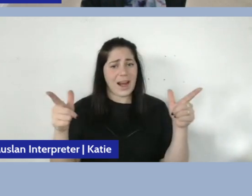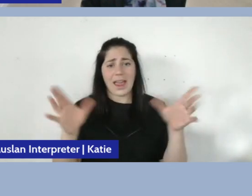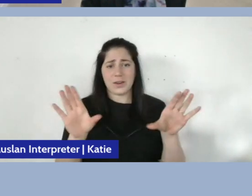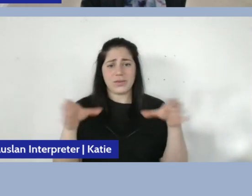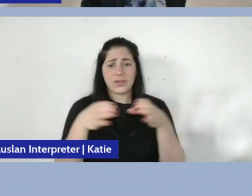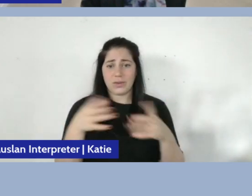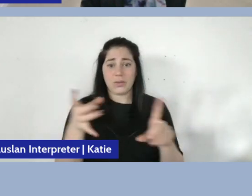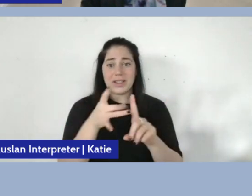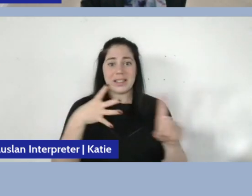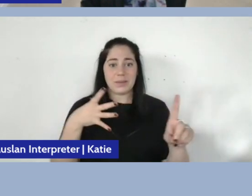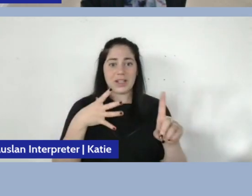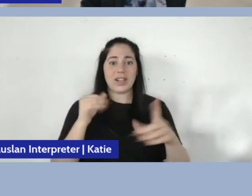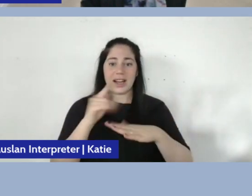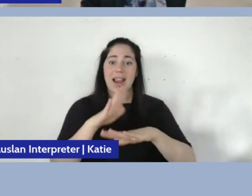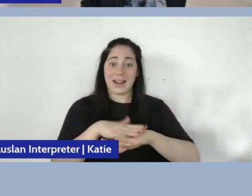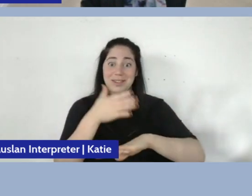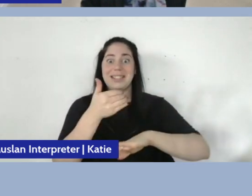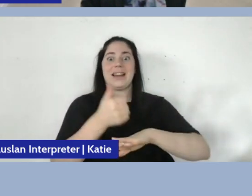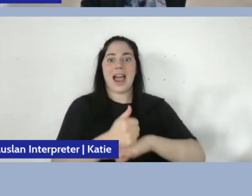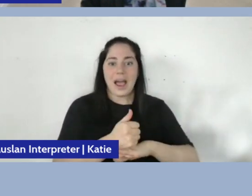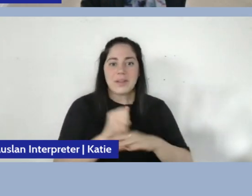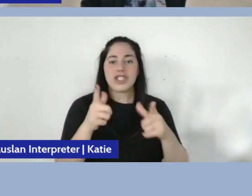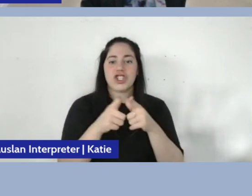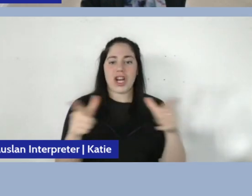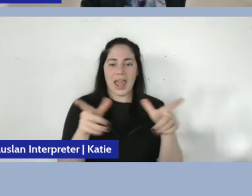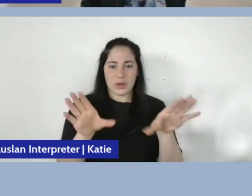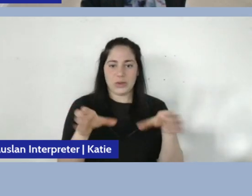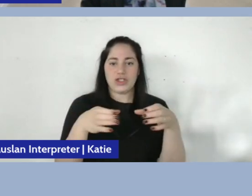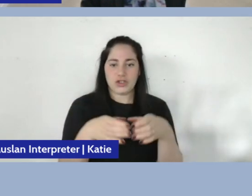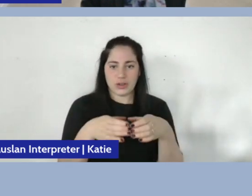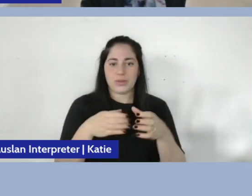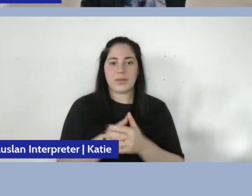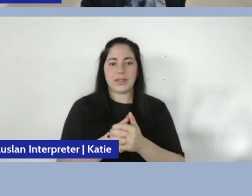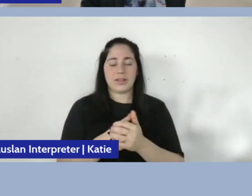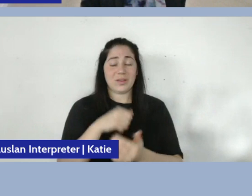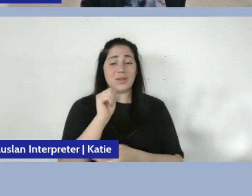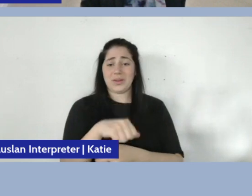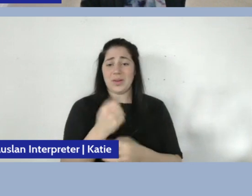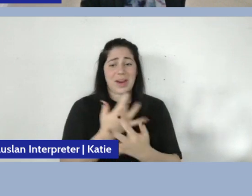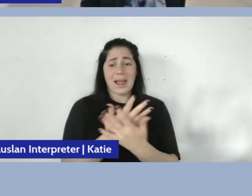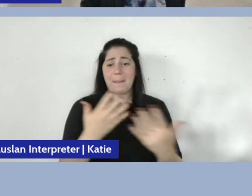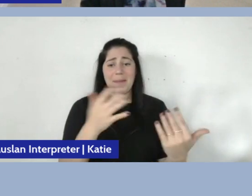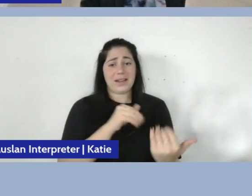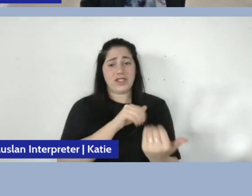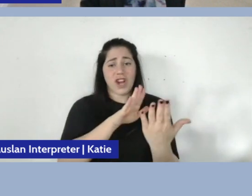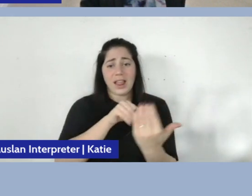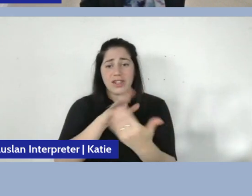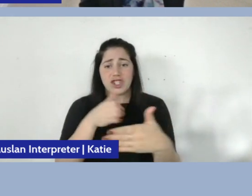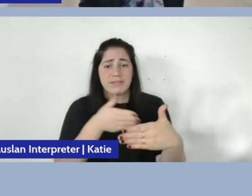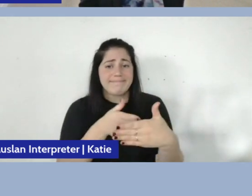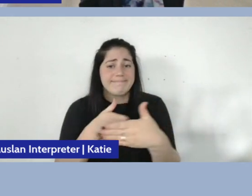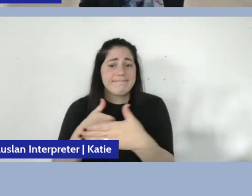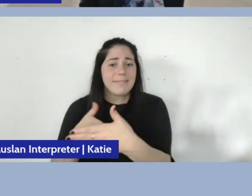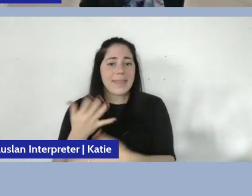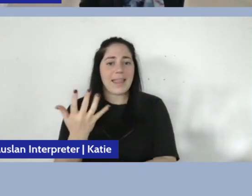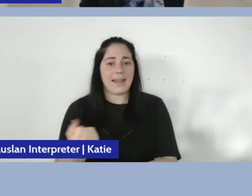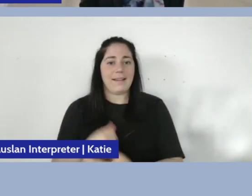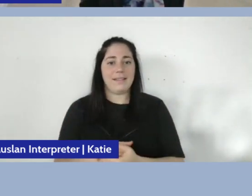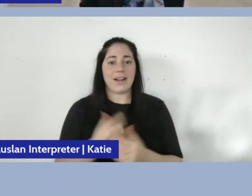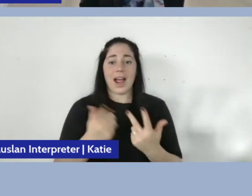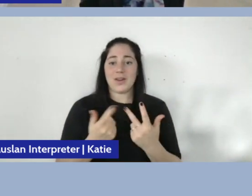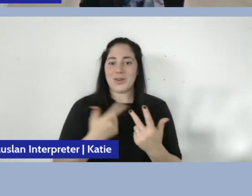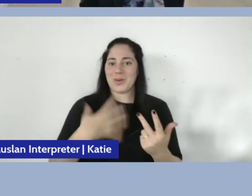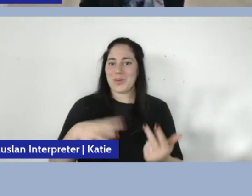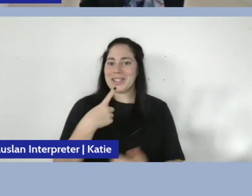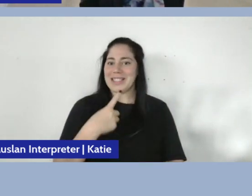our well-established language groups. So there are numerous challenges. I'd also like to say how